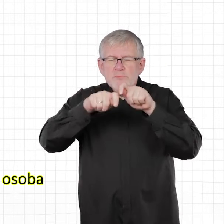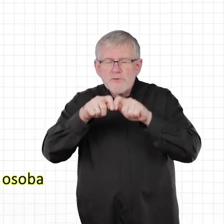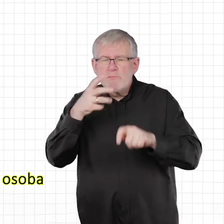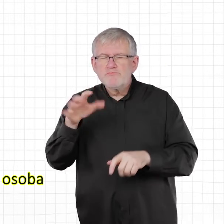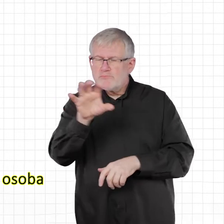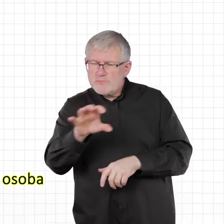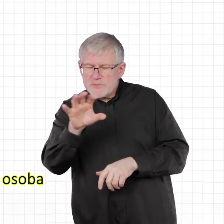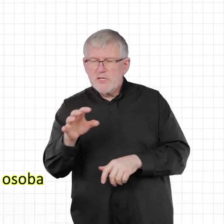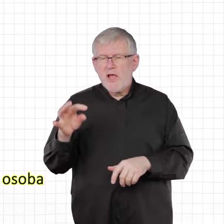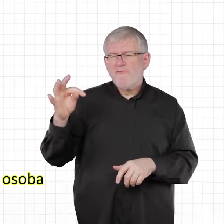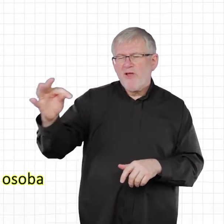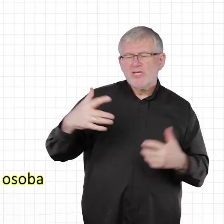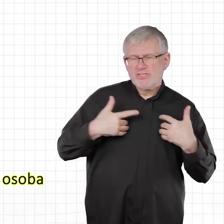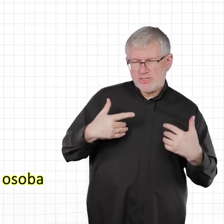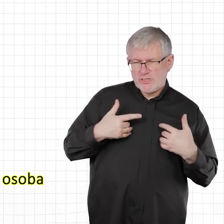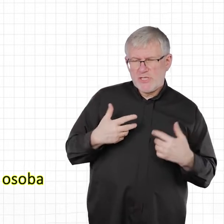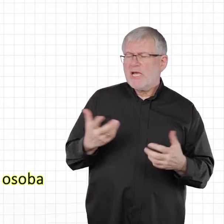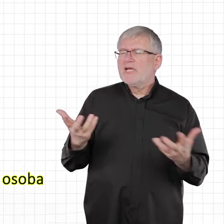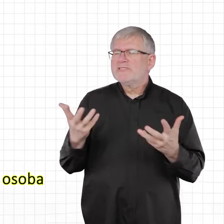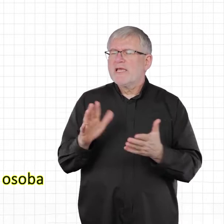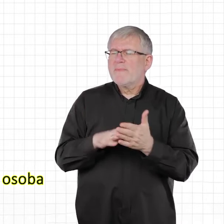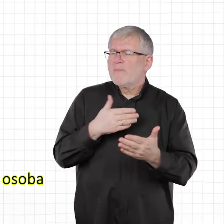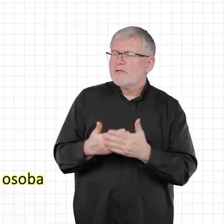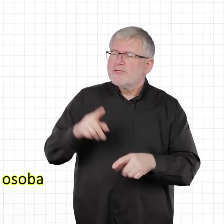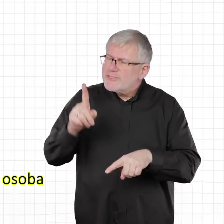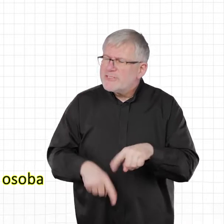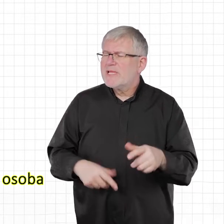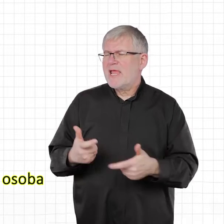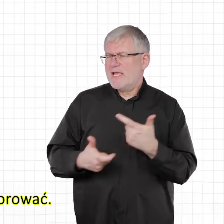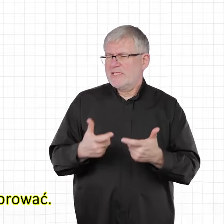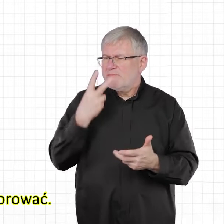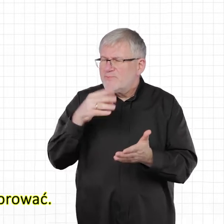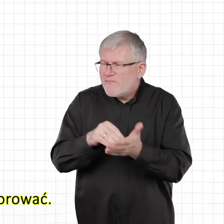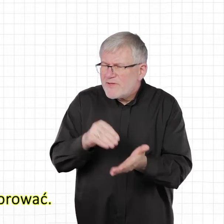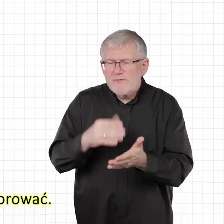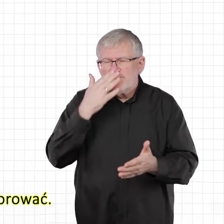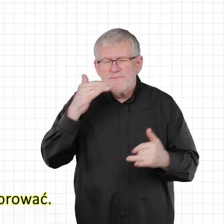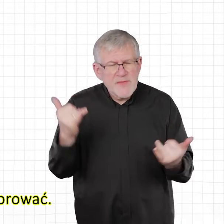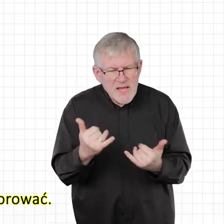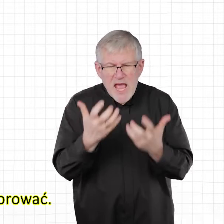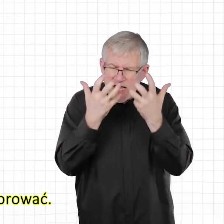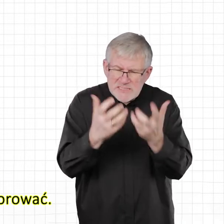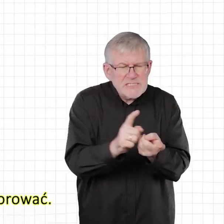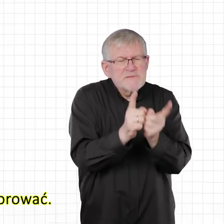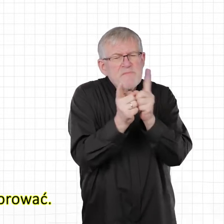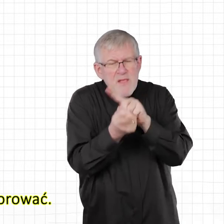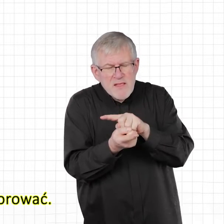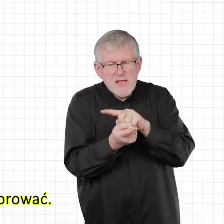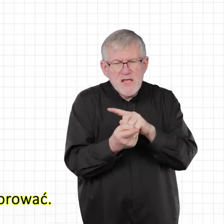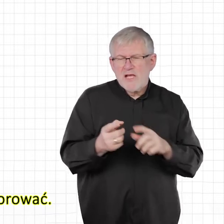group, because of course one person can't do many things, but if the